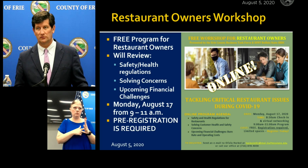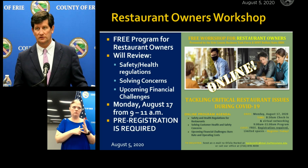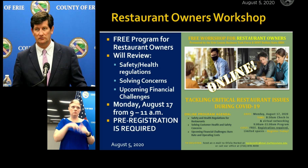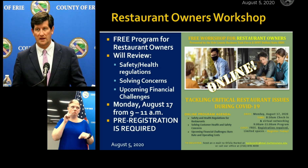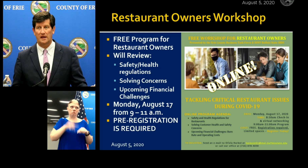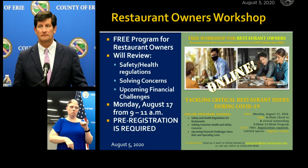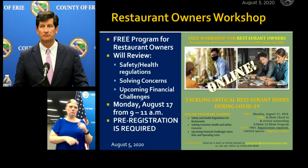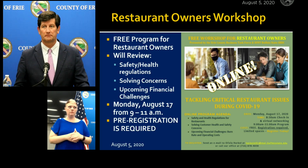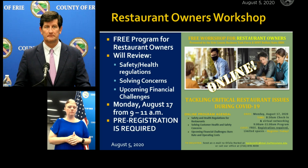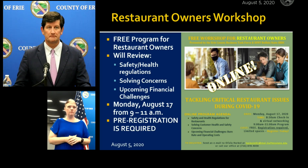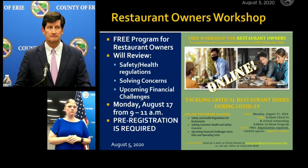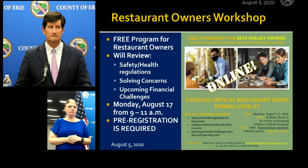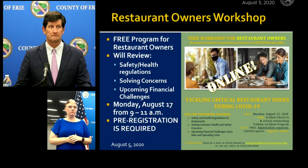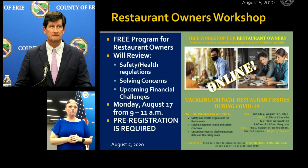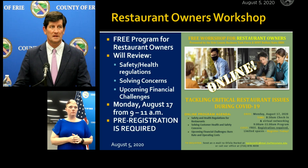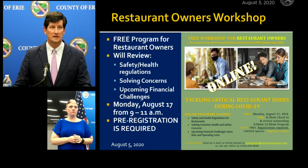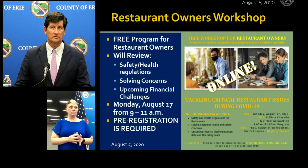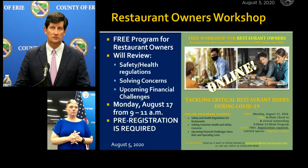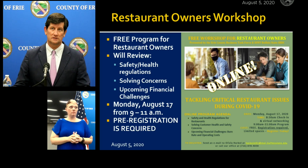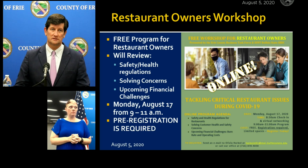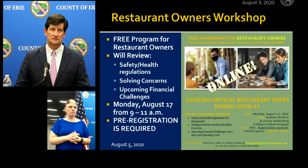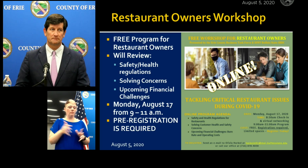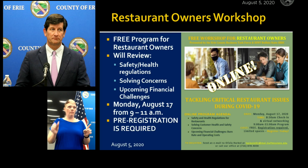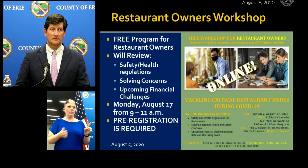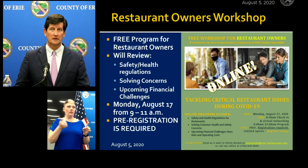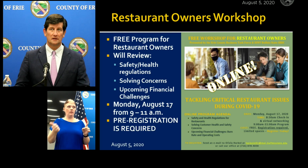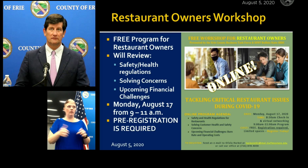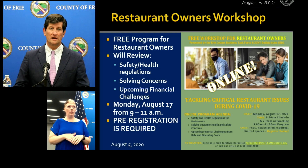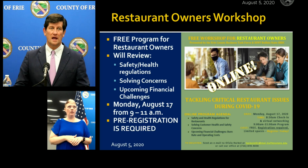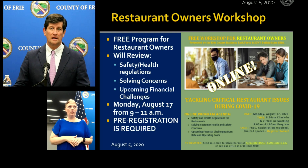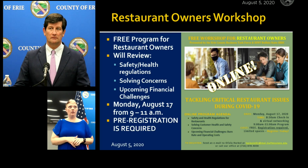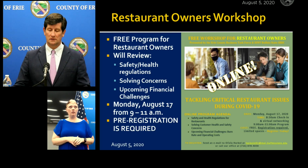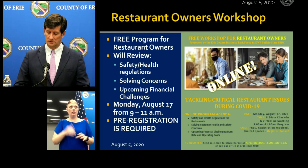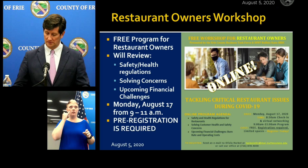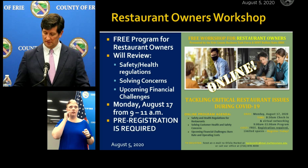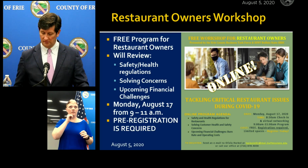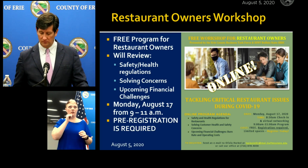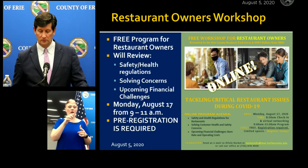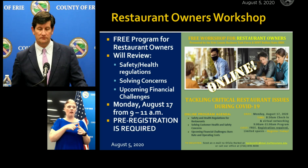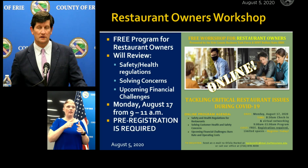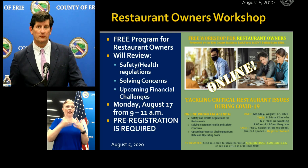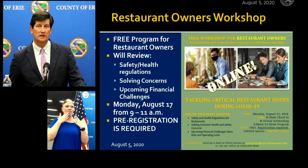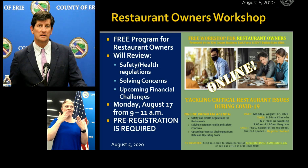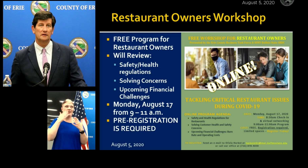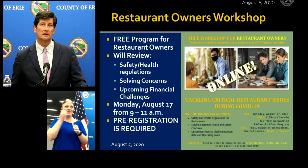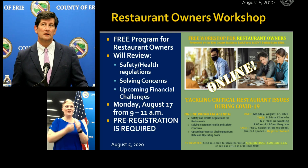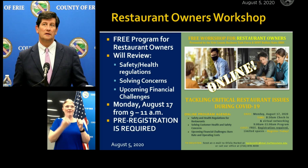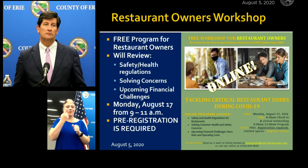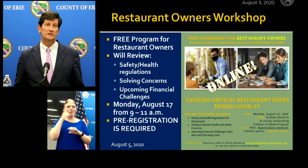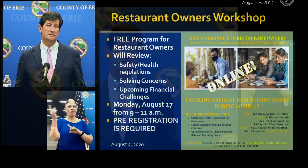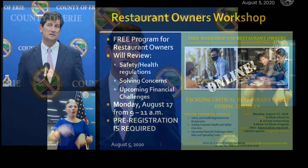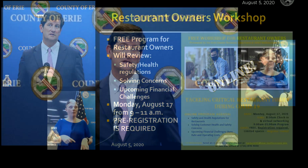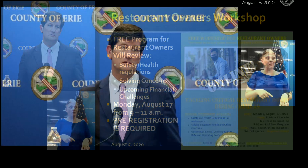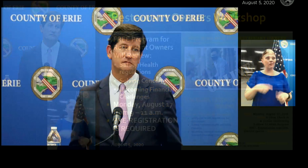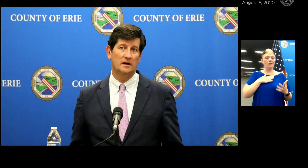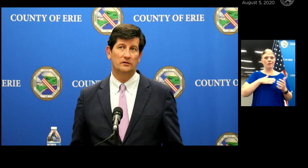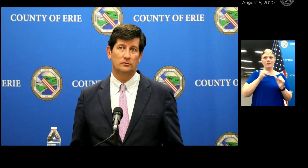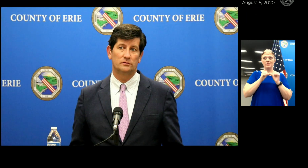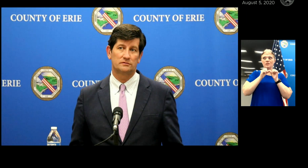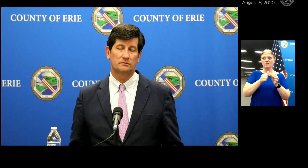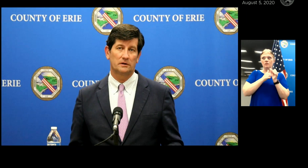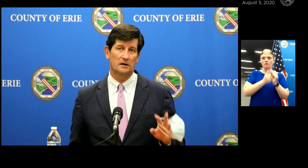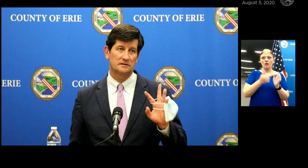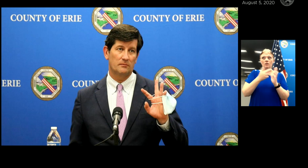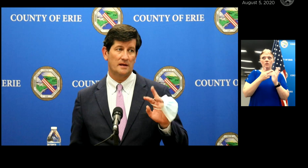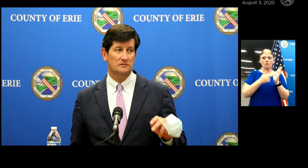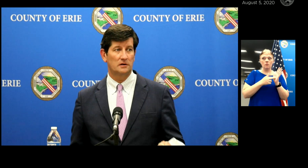be able to do that. Any other questions? If not, I want to thank everyone for coming in. Please continue to follow rules